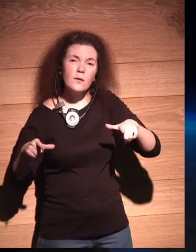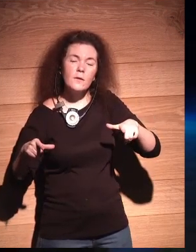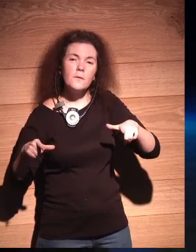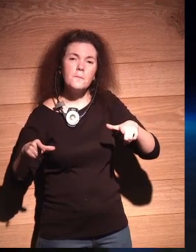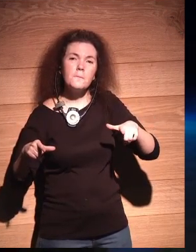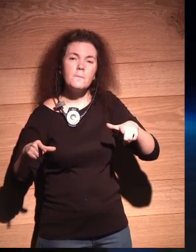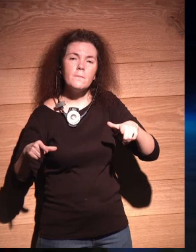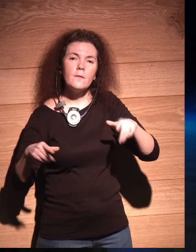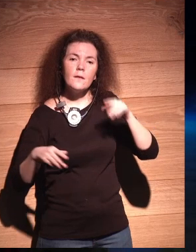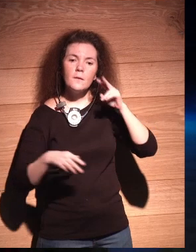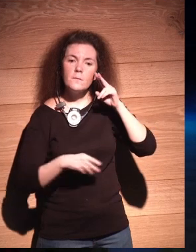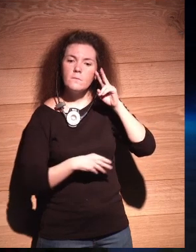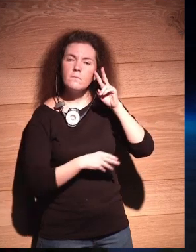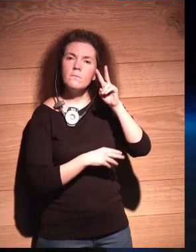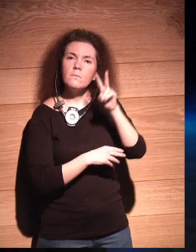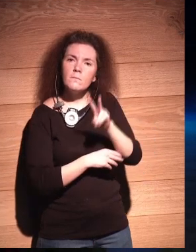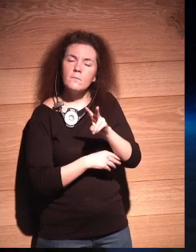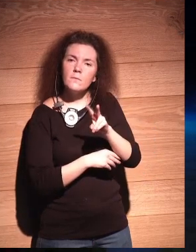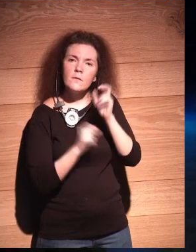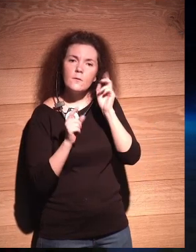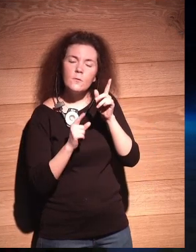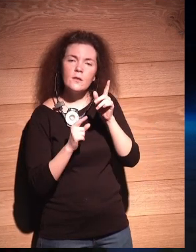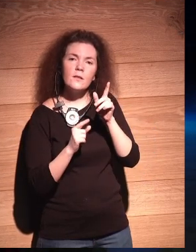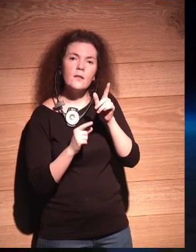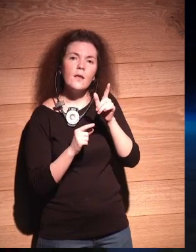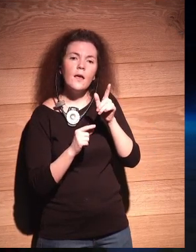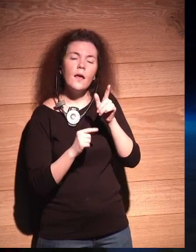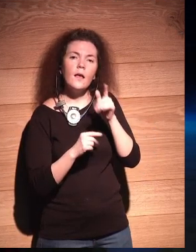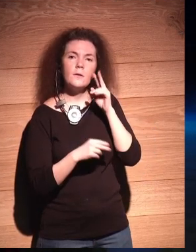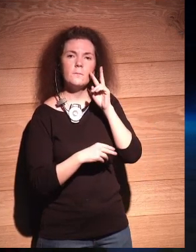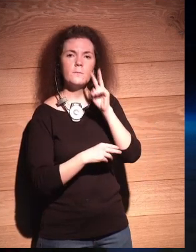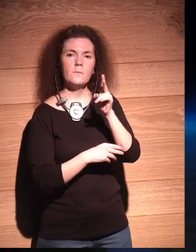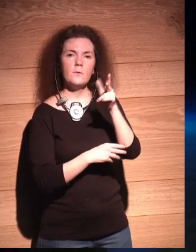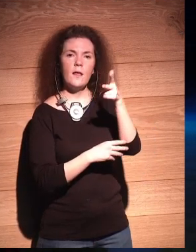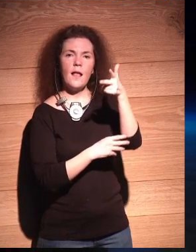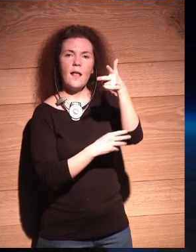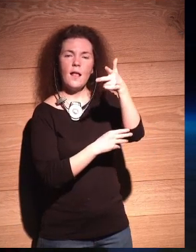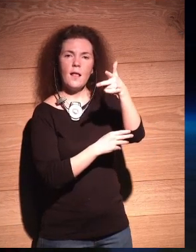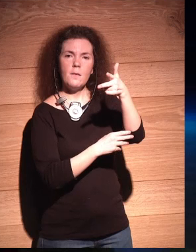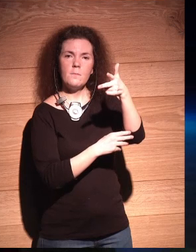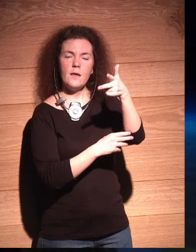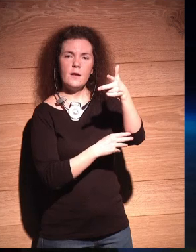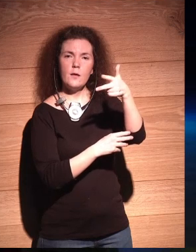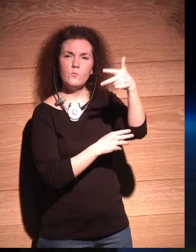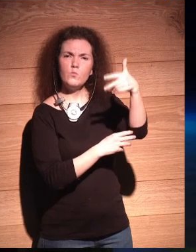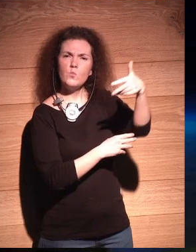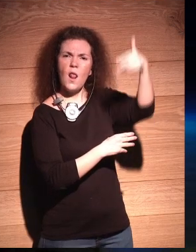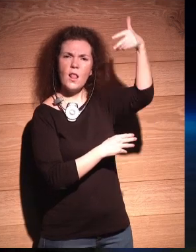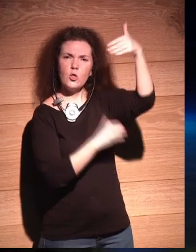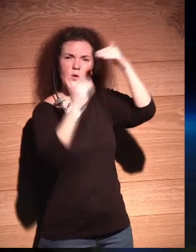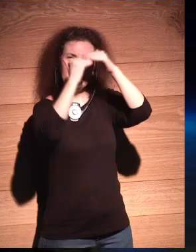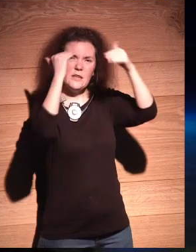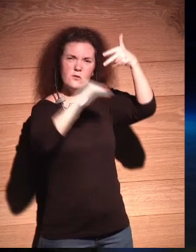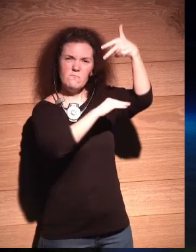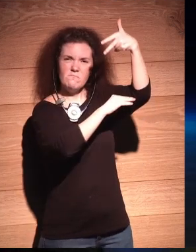saw that he was looking at a camera very high up on the ceiling, and they realized that if they stood in front of the statue, that he